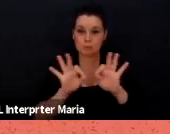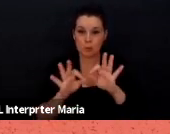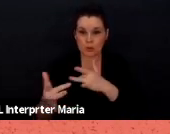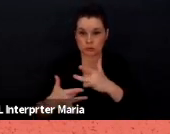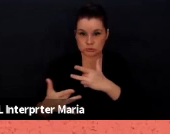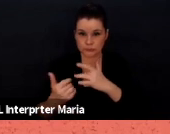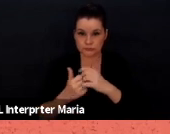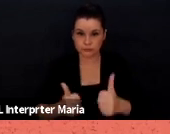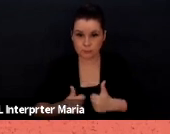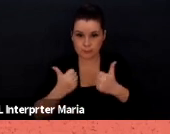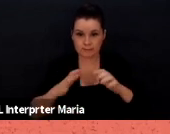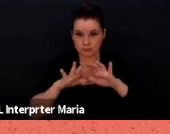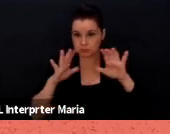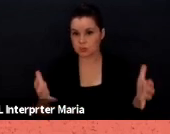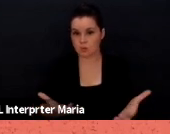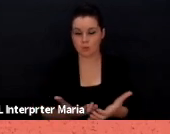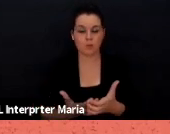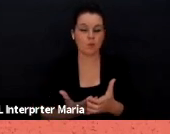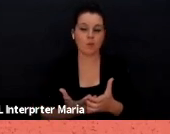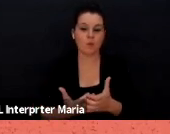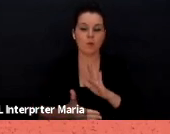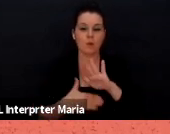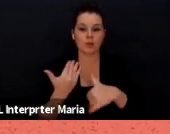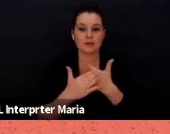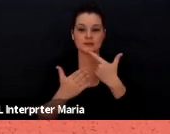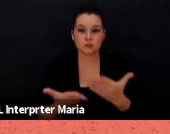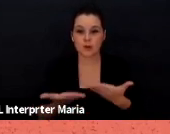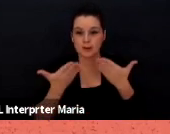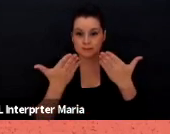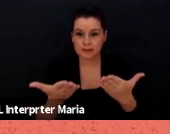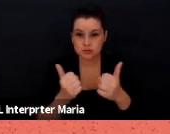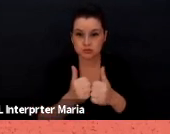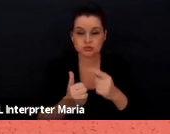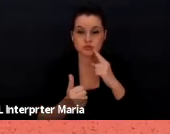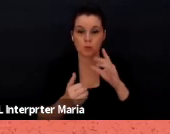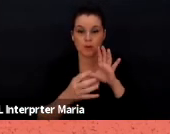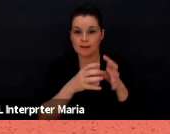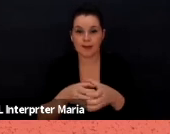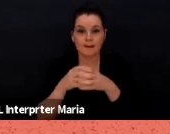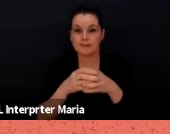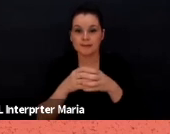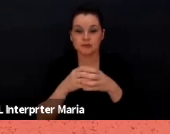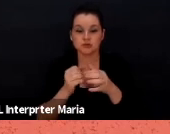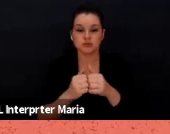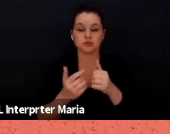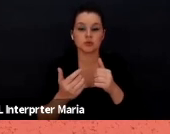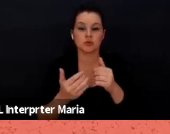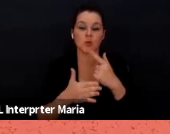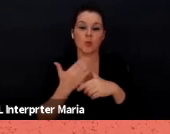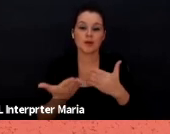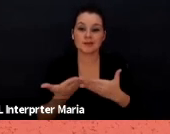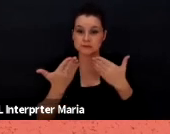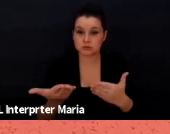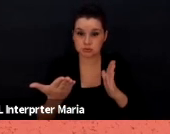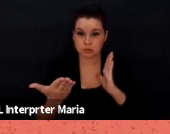whole. All of these recommendations are compilations of what the suggestions of